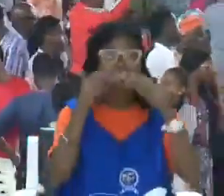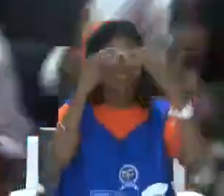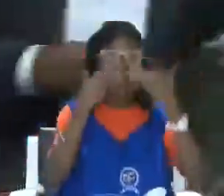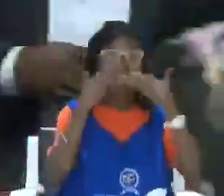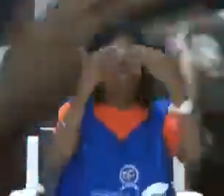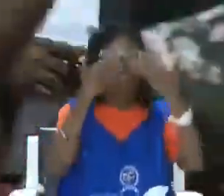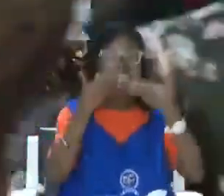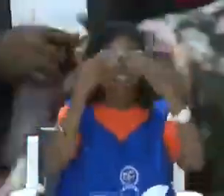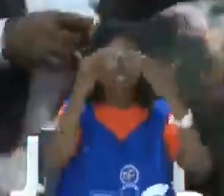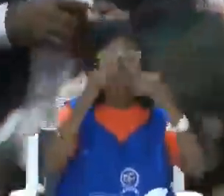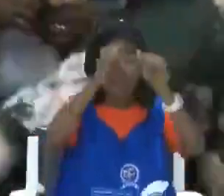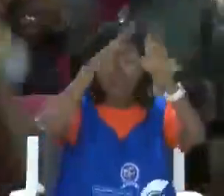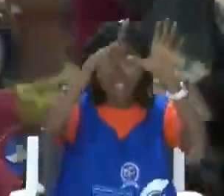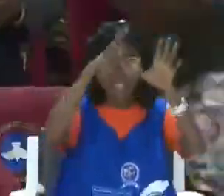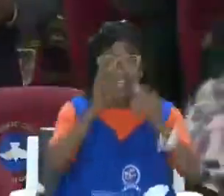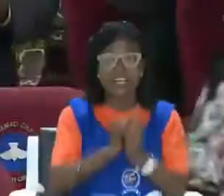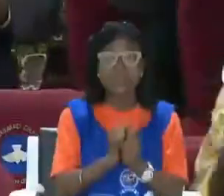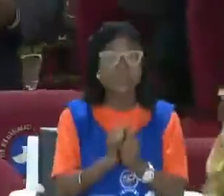Thank you, Father.